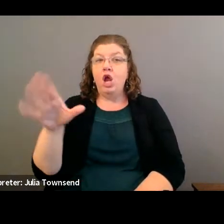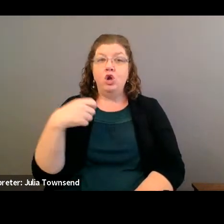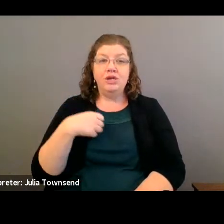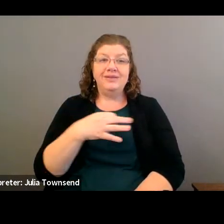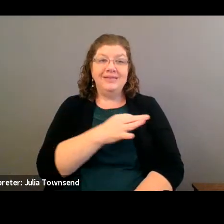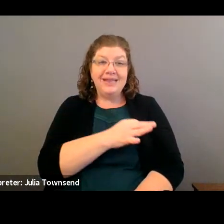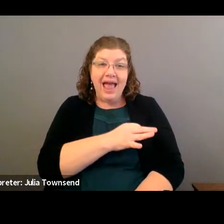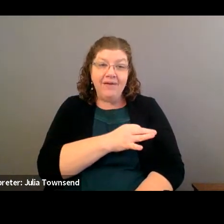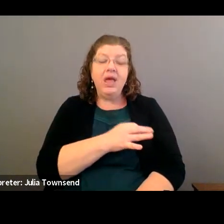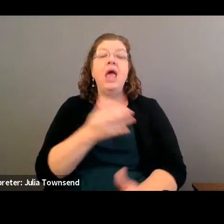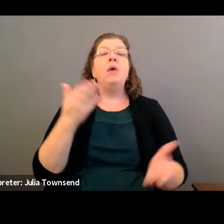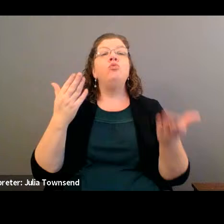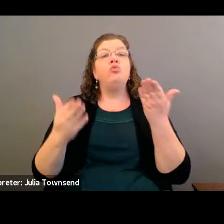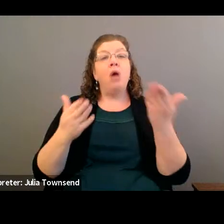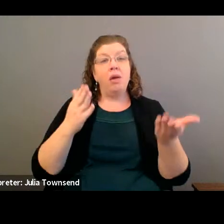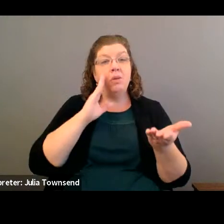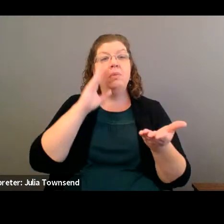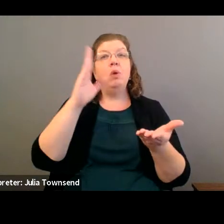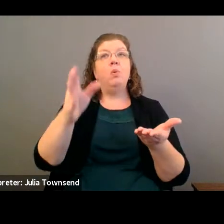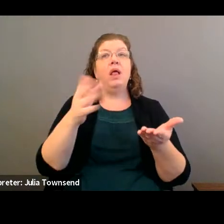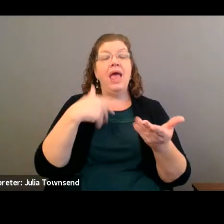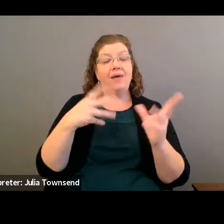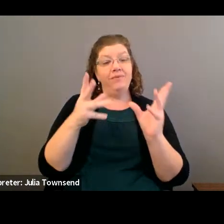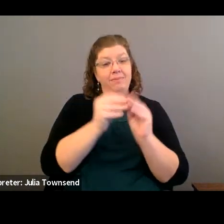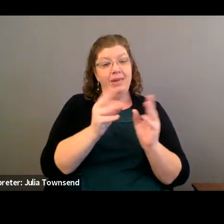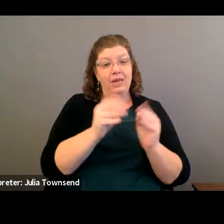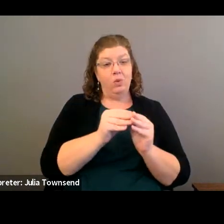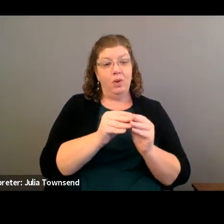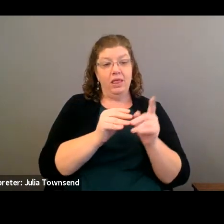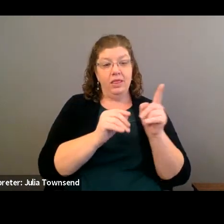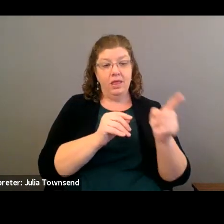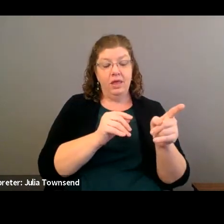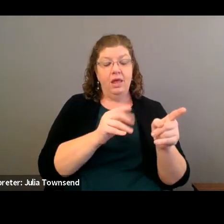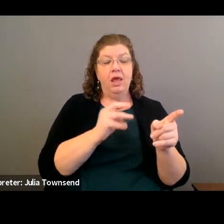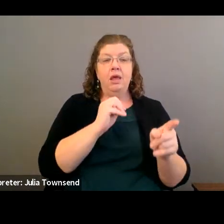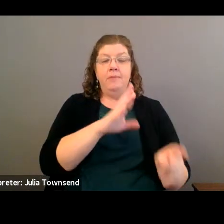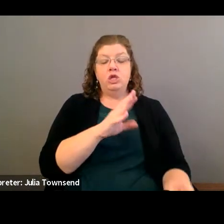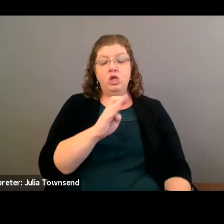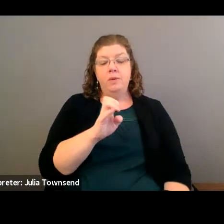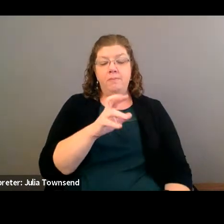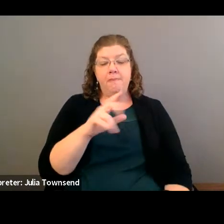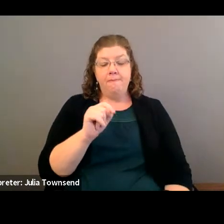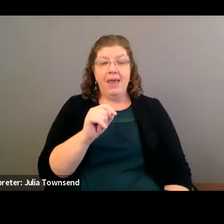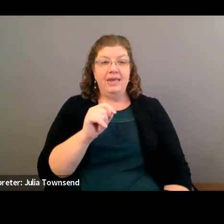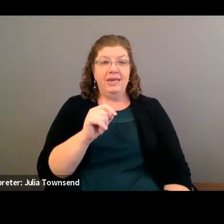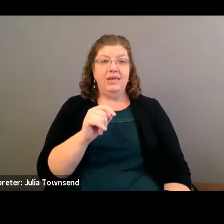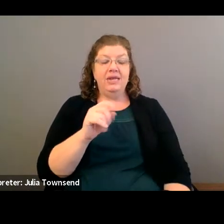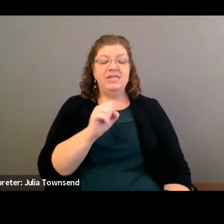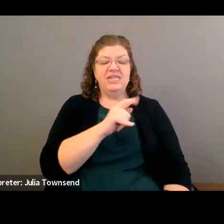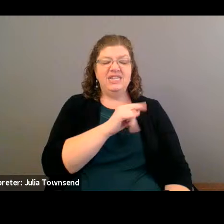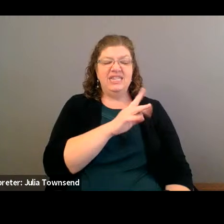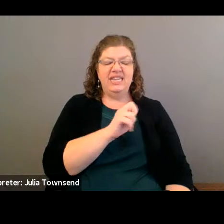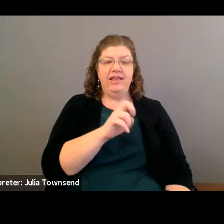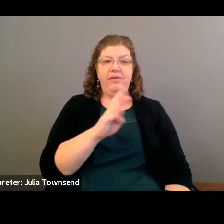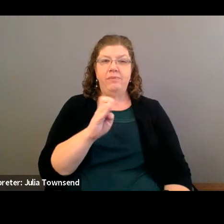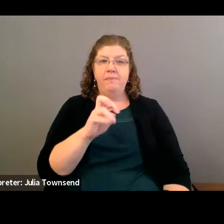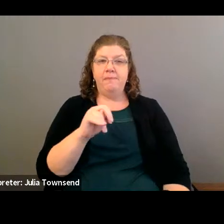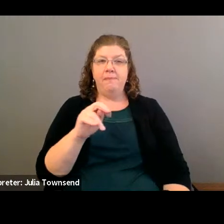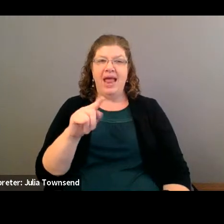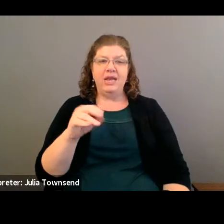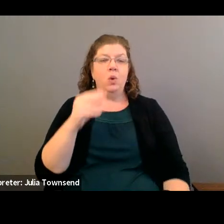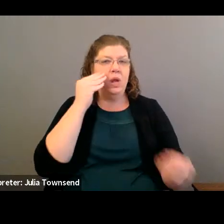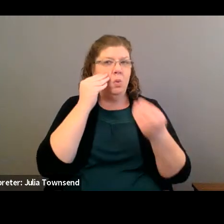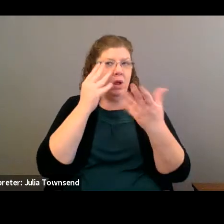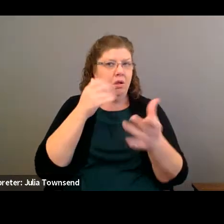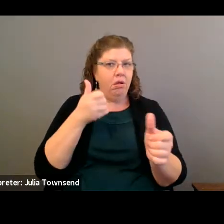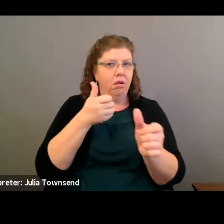most likely, we will also be having meetings with Mr. Bennett as well, Steve Bennett. But we will be keeping you informed